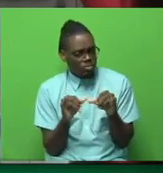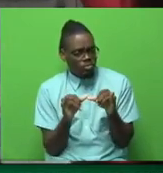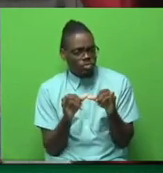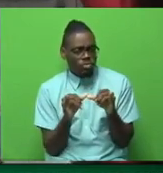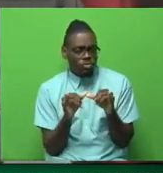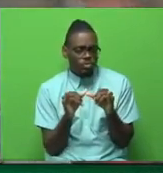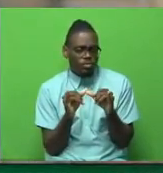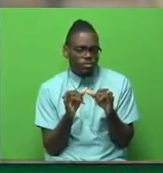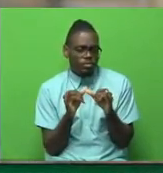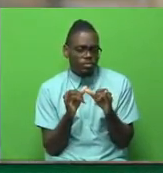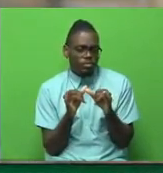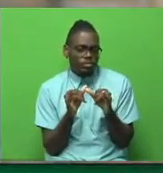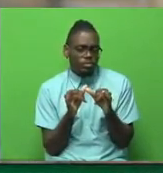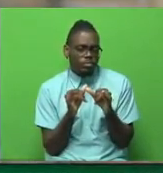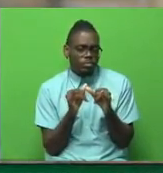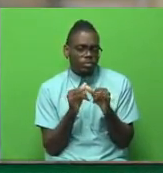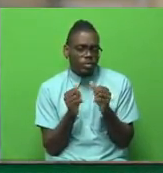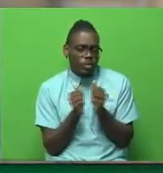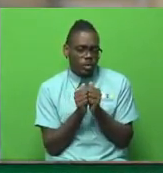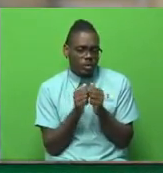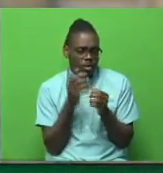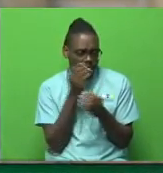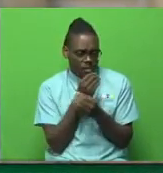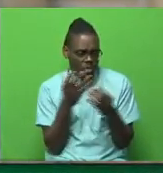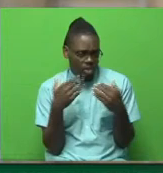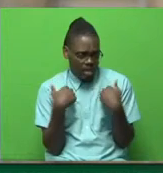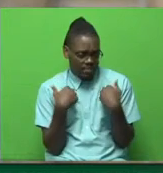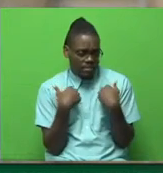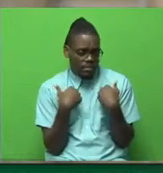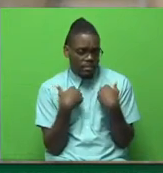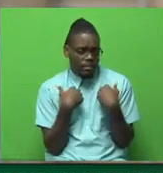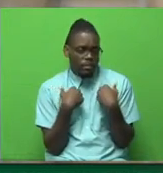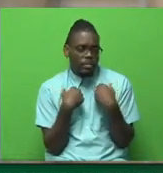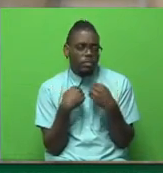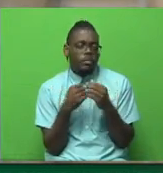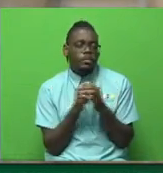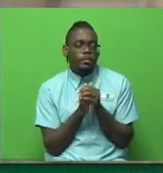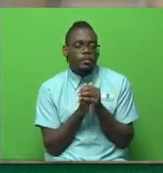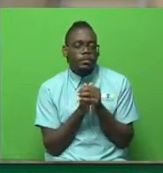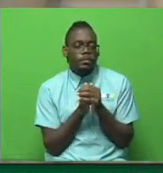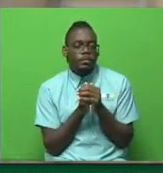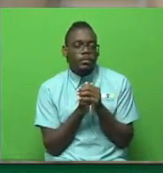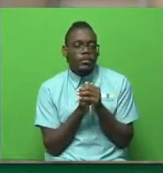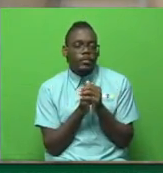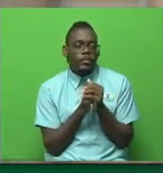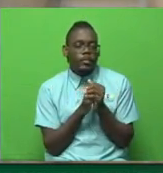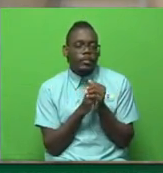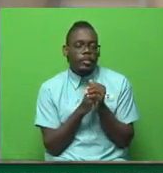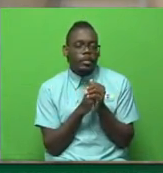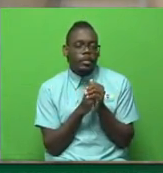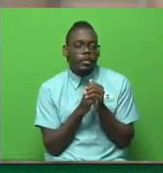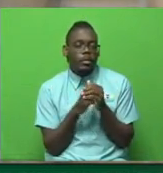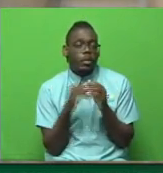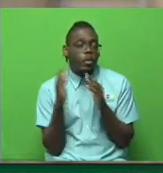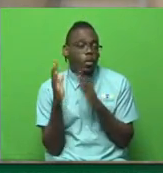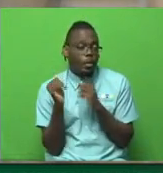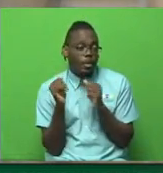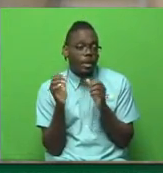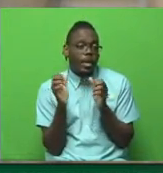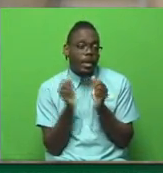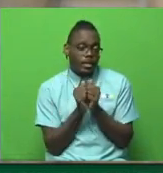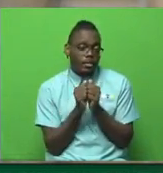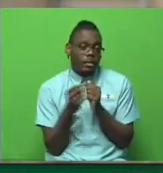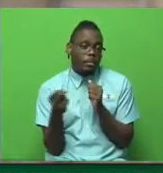provided certainly thank you proceed yes so I hope I can reclaim my time as a deputy speaker